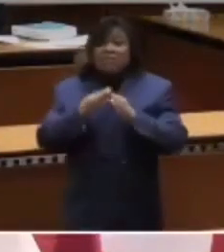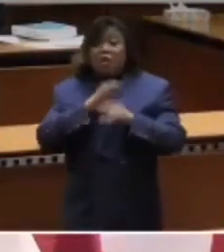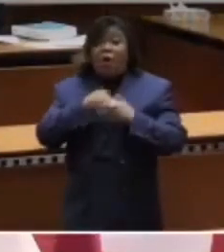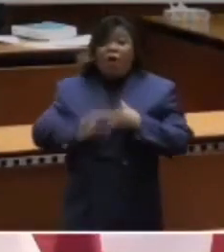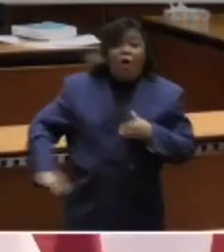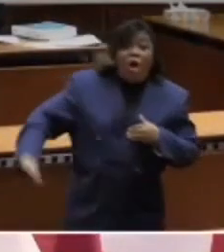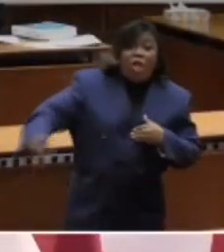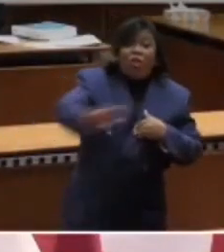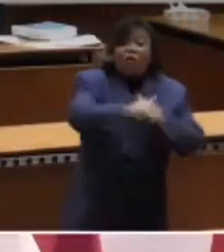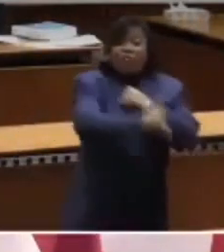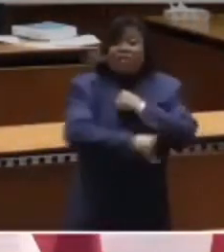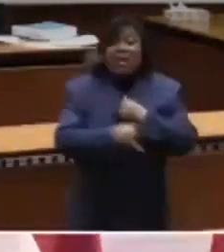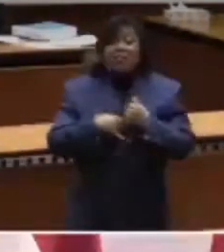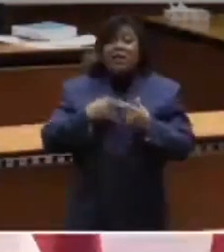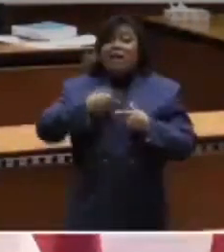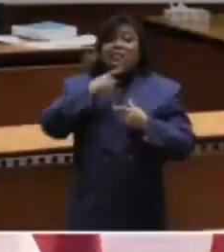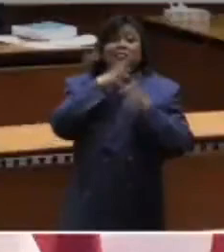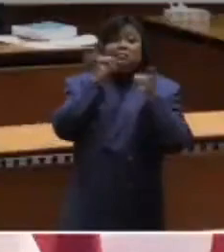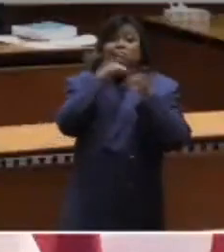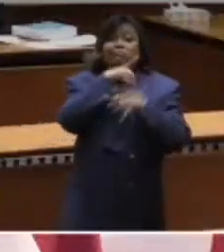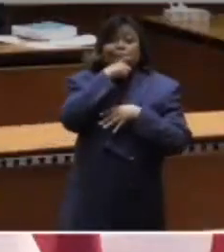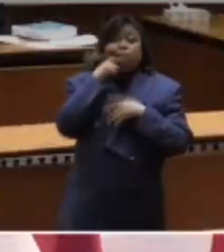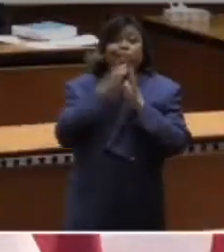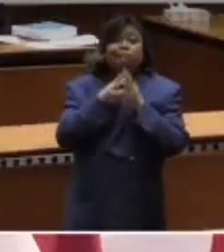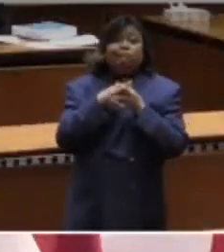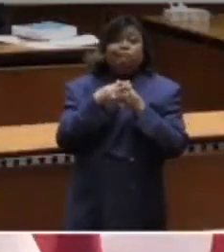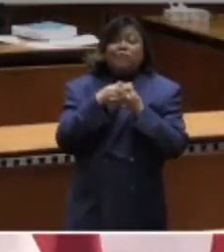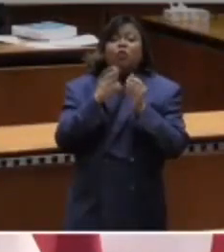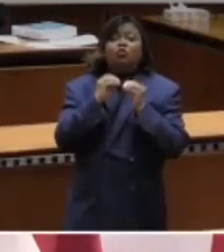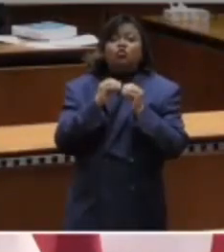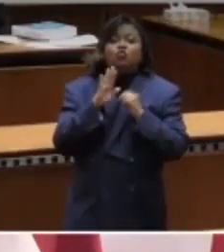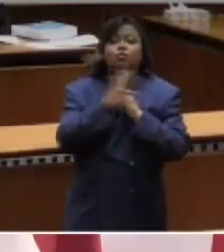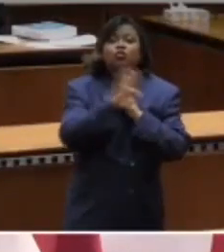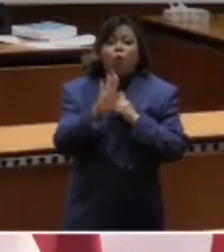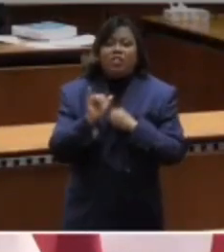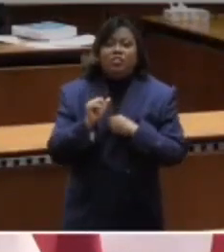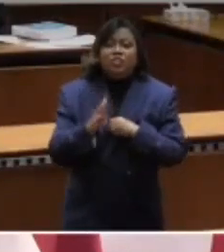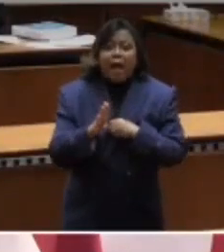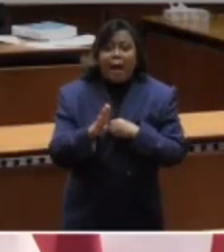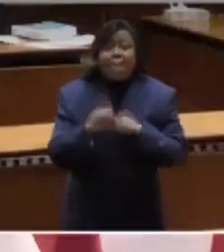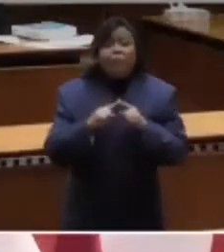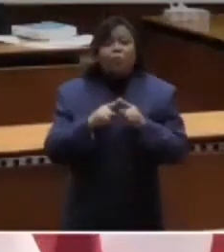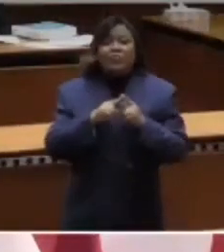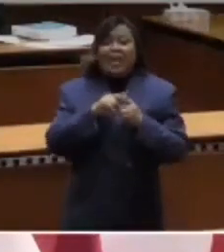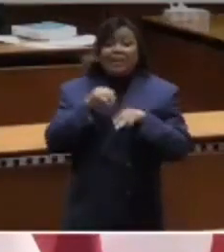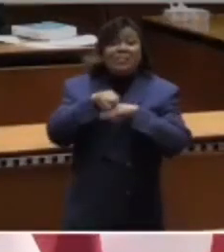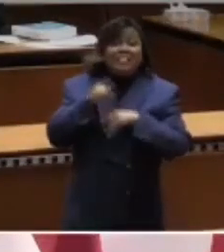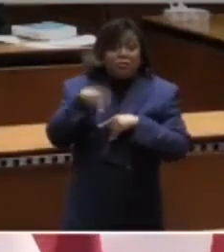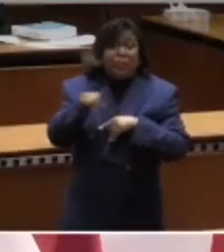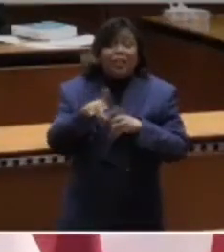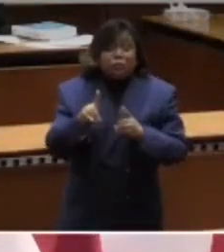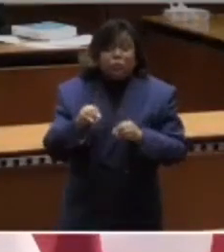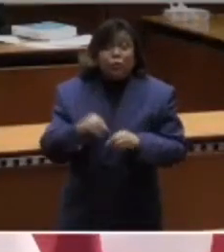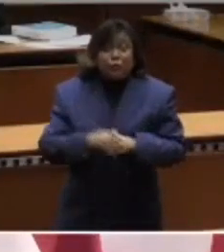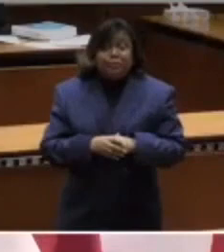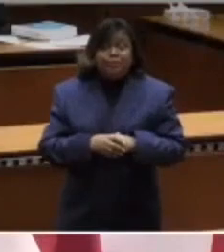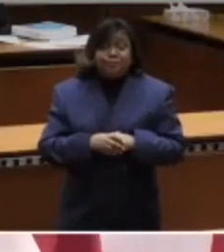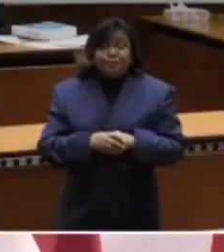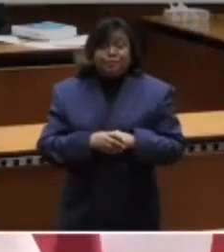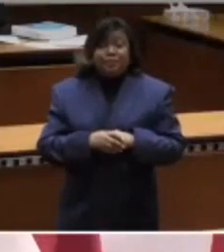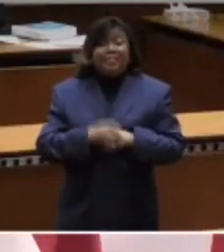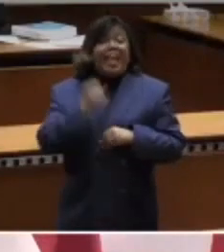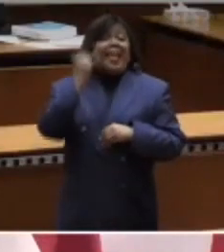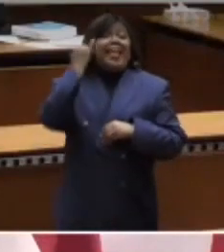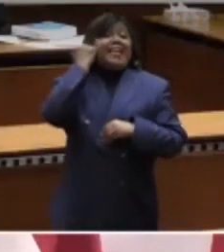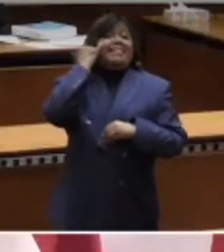all across this country, high and dry. Do your job that we sent you there to do.